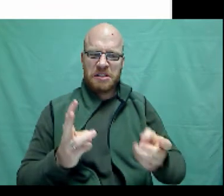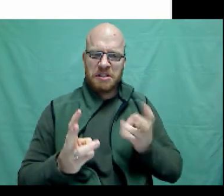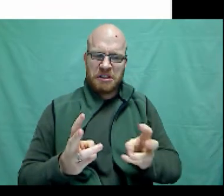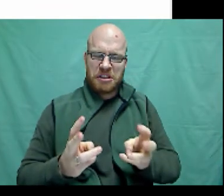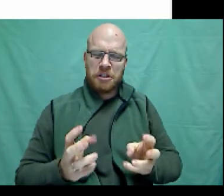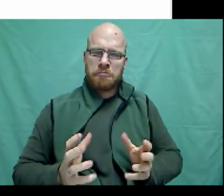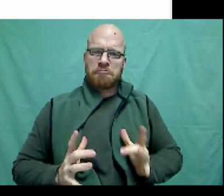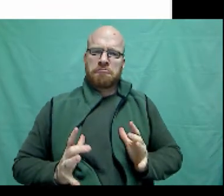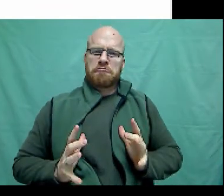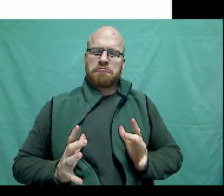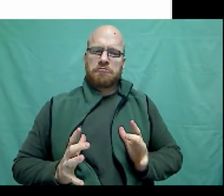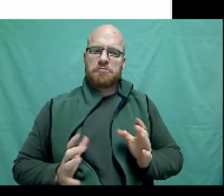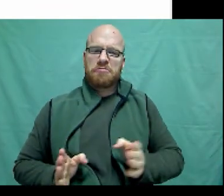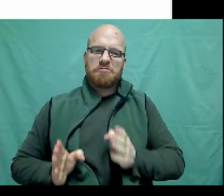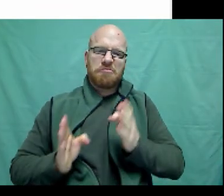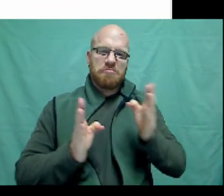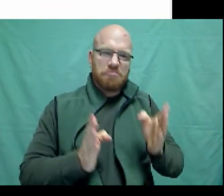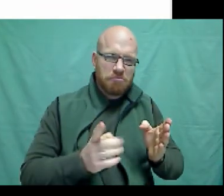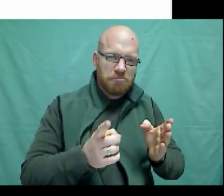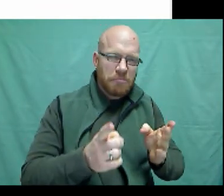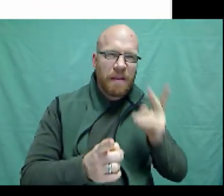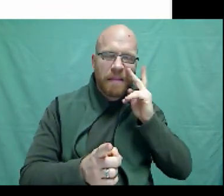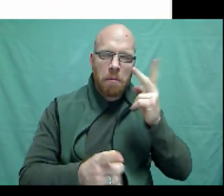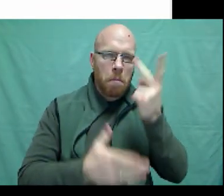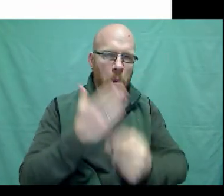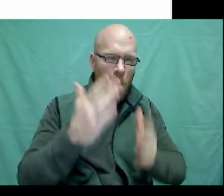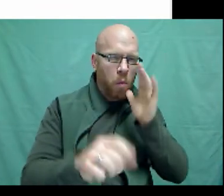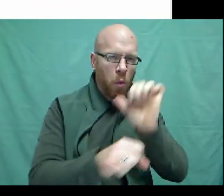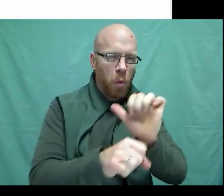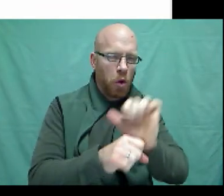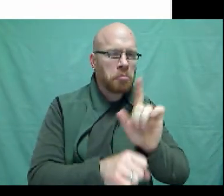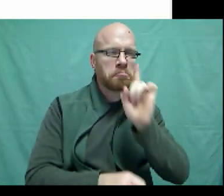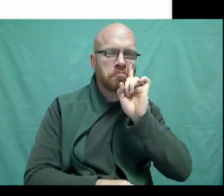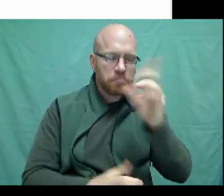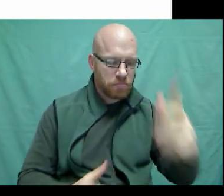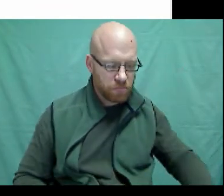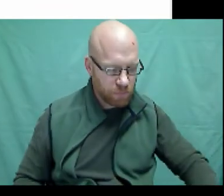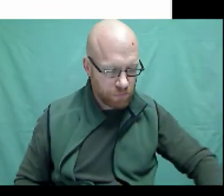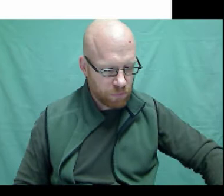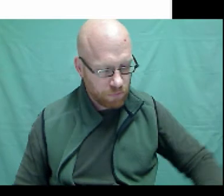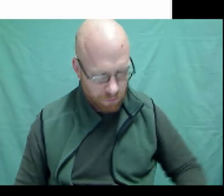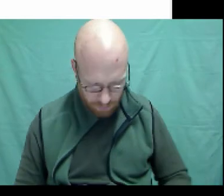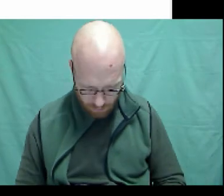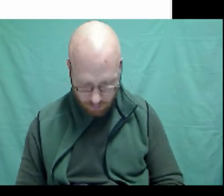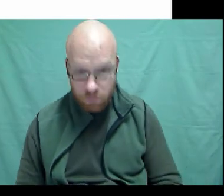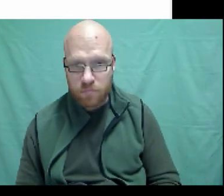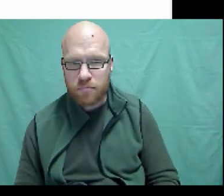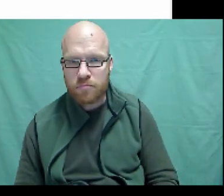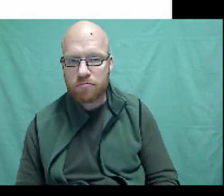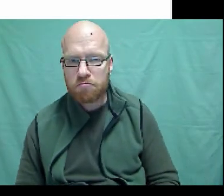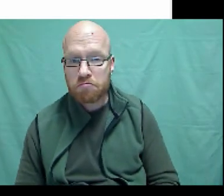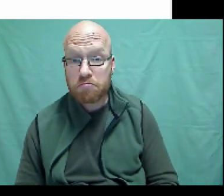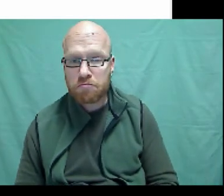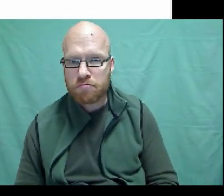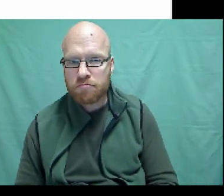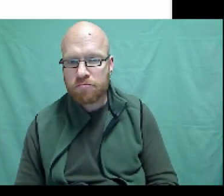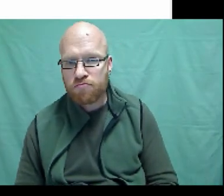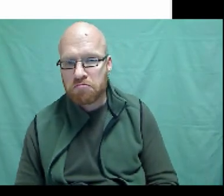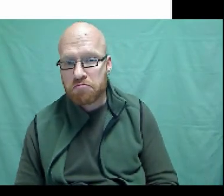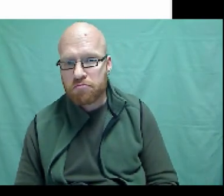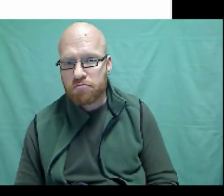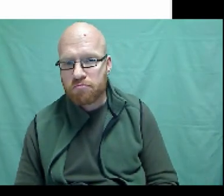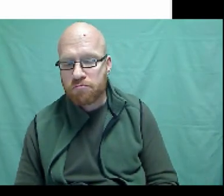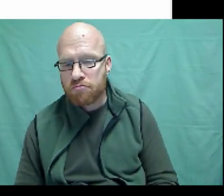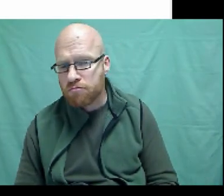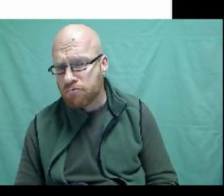minus 3 squared, so it's 4 squared equals 16, 16 equals 16, and we'll see what the second one too. I think they'll both work